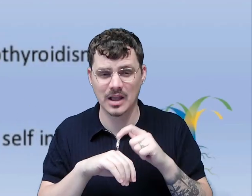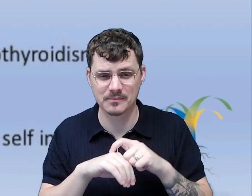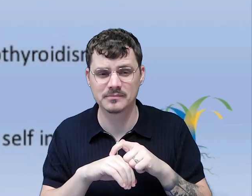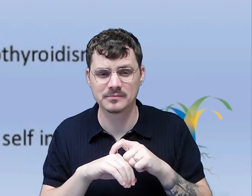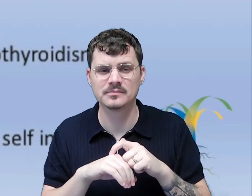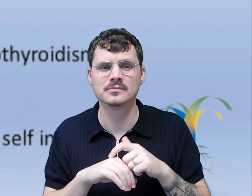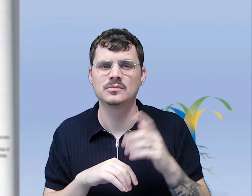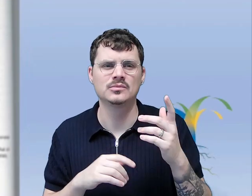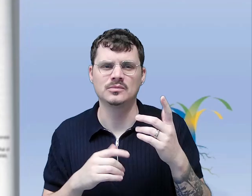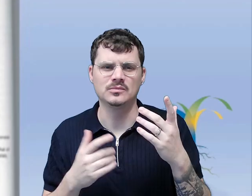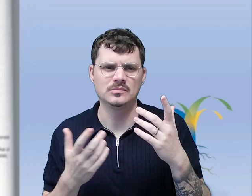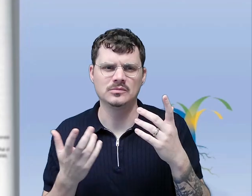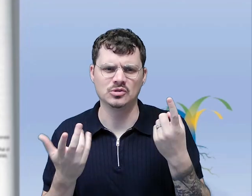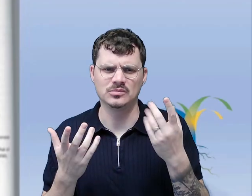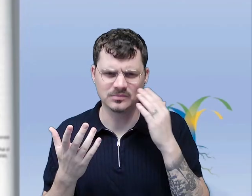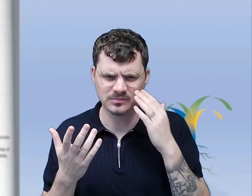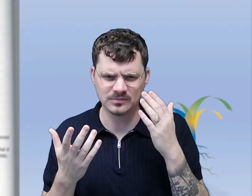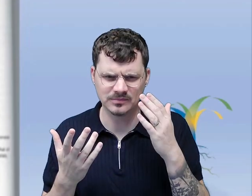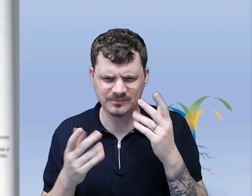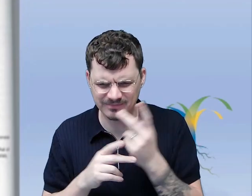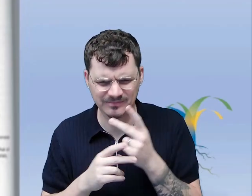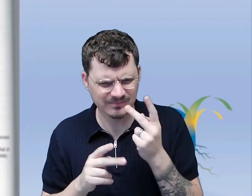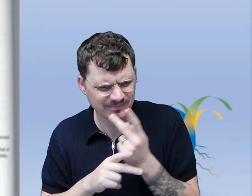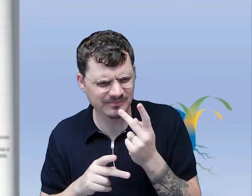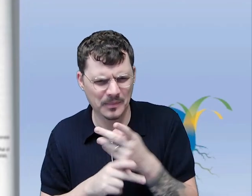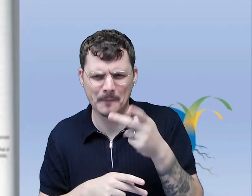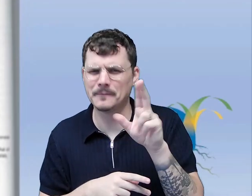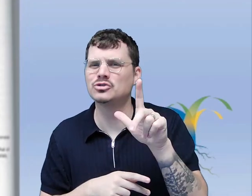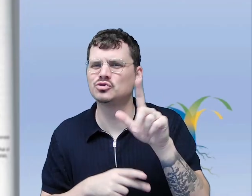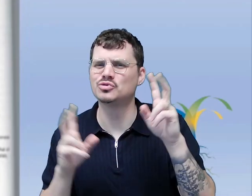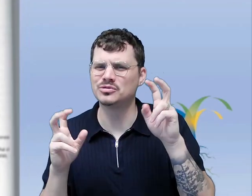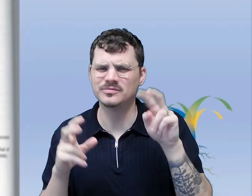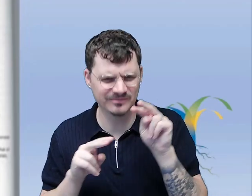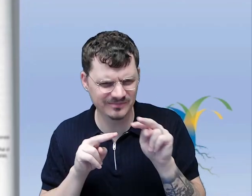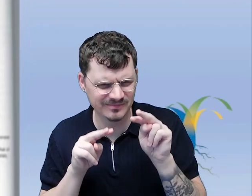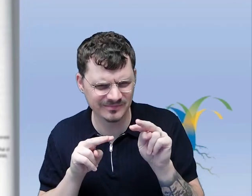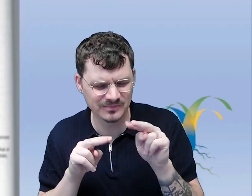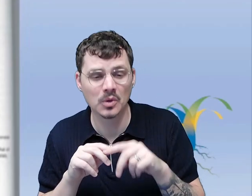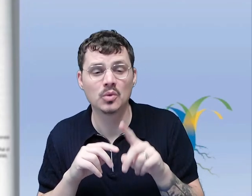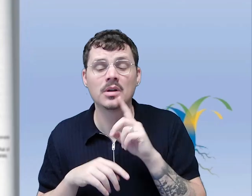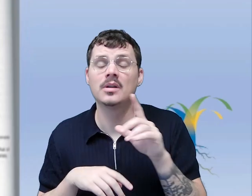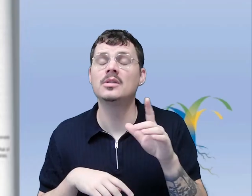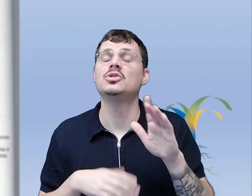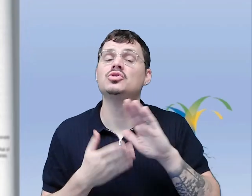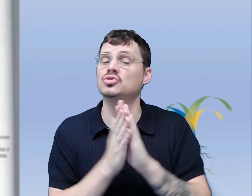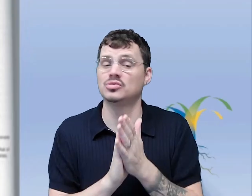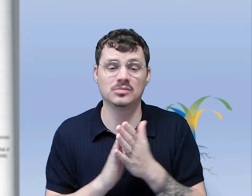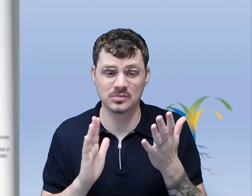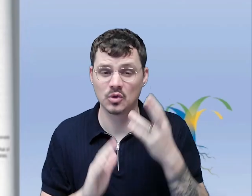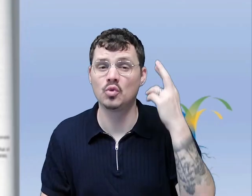time, it was just a puzzle. It was just a vexing puzzle. But then it turned